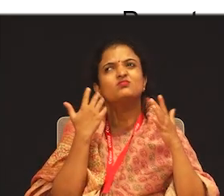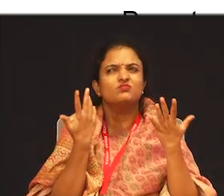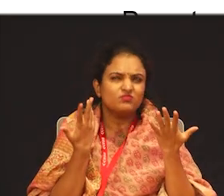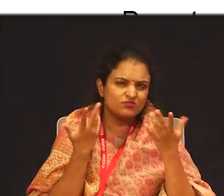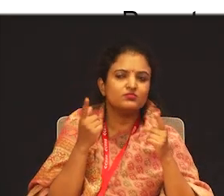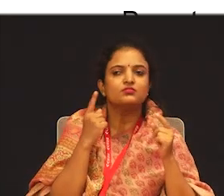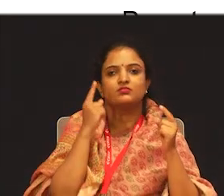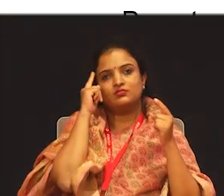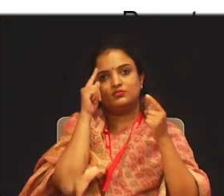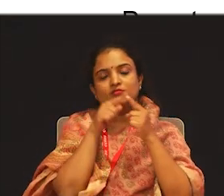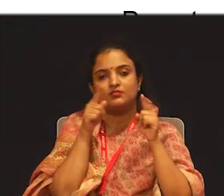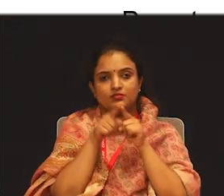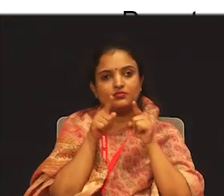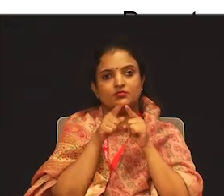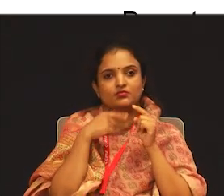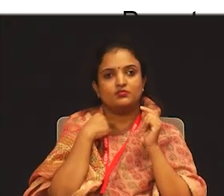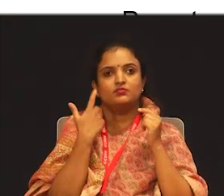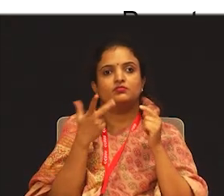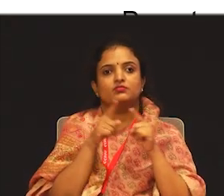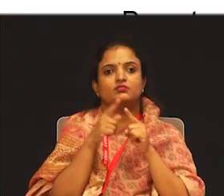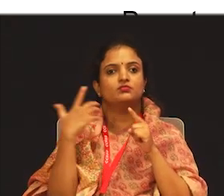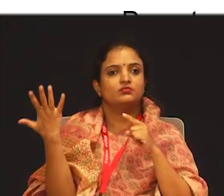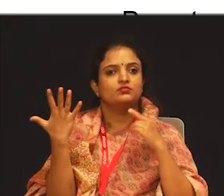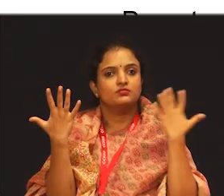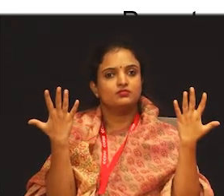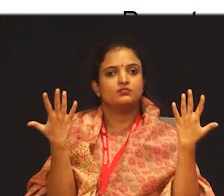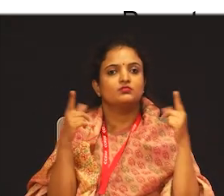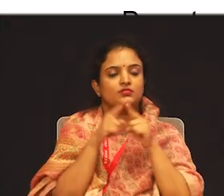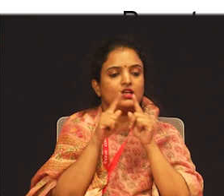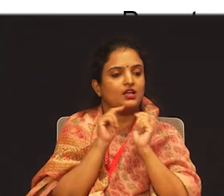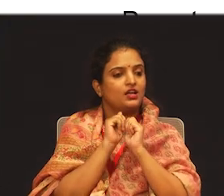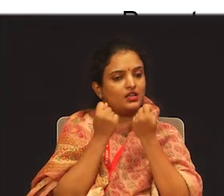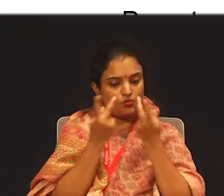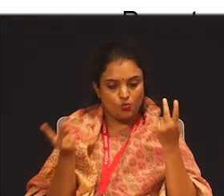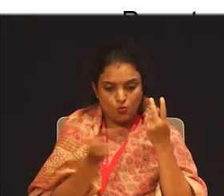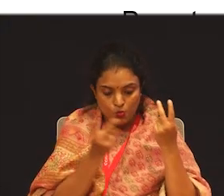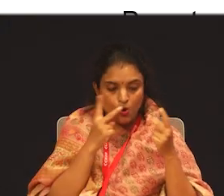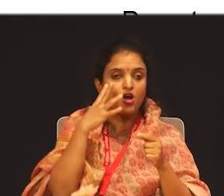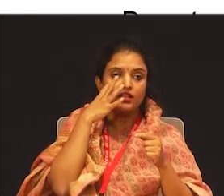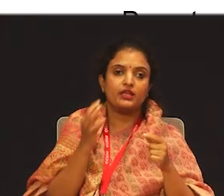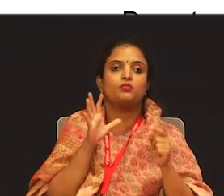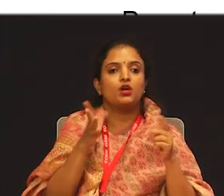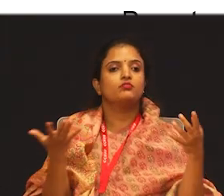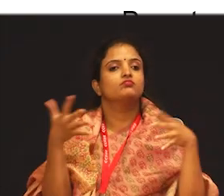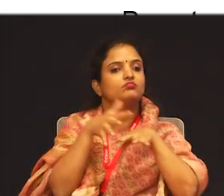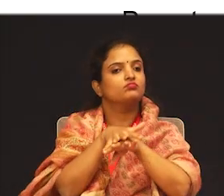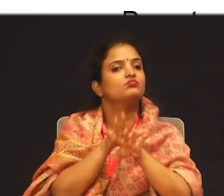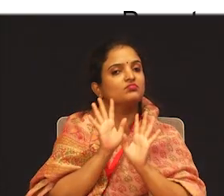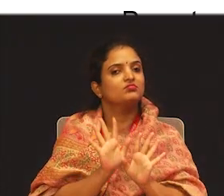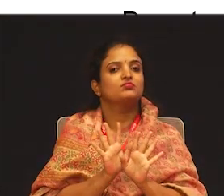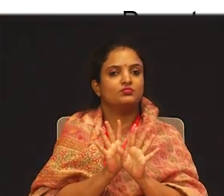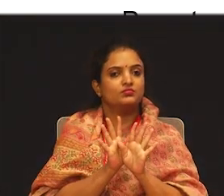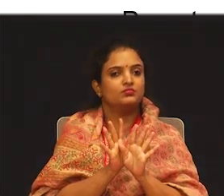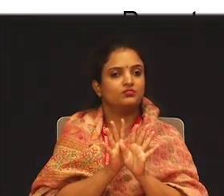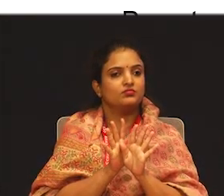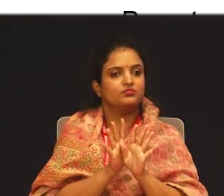both the persons should work hand in hand as a team, but since it's ideal